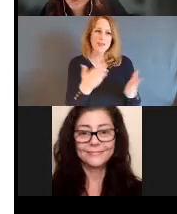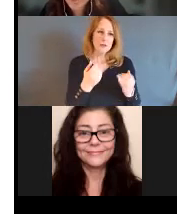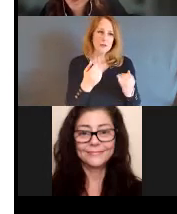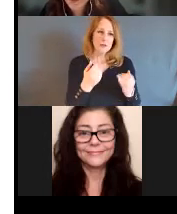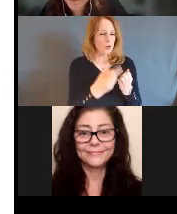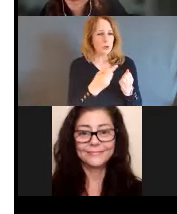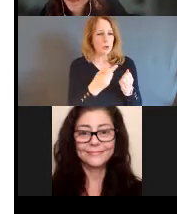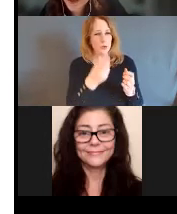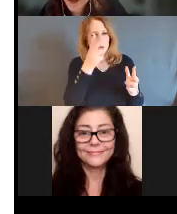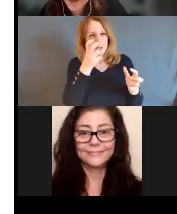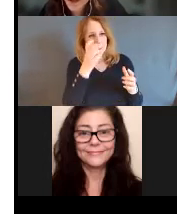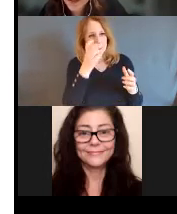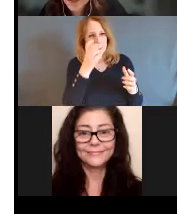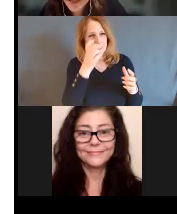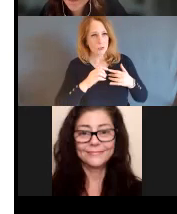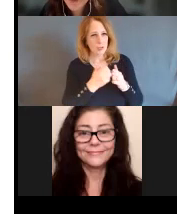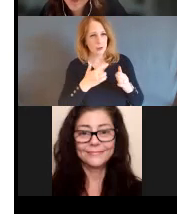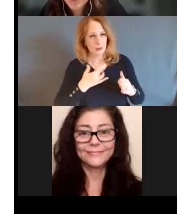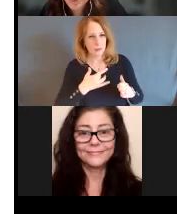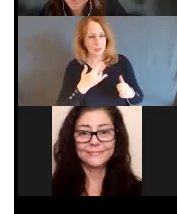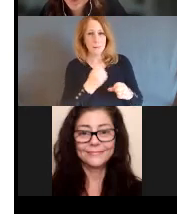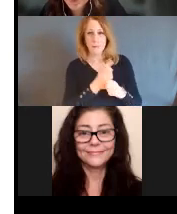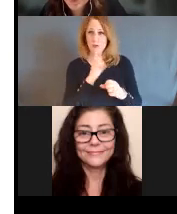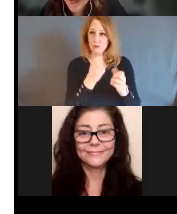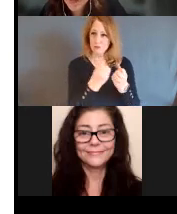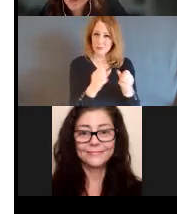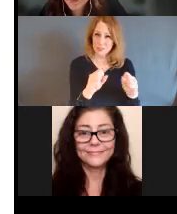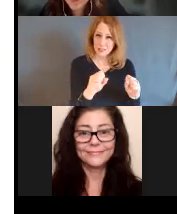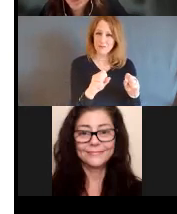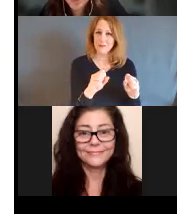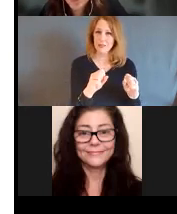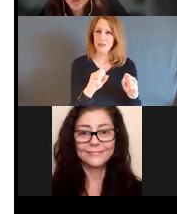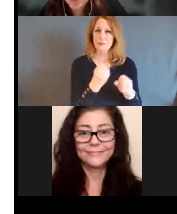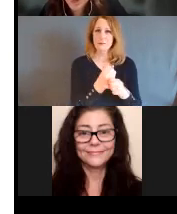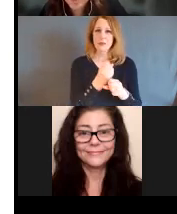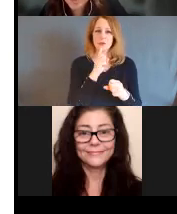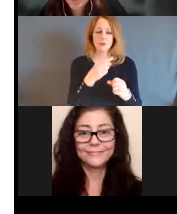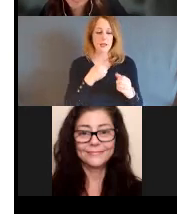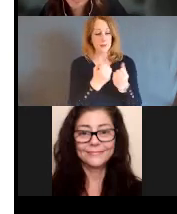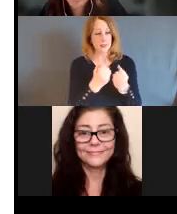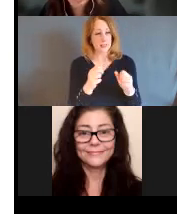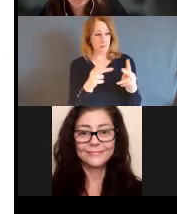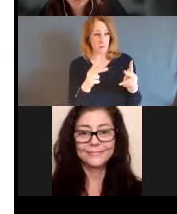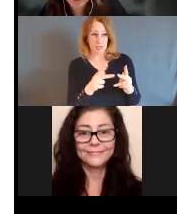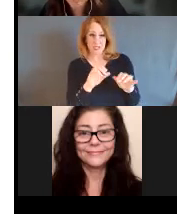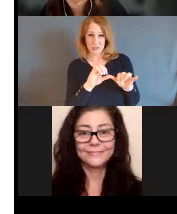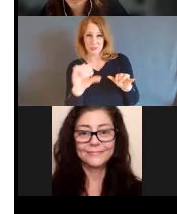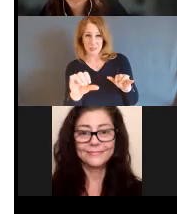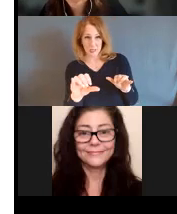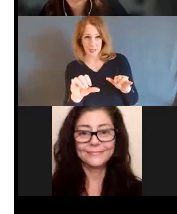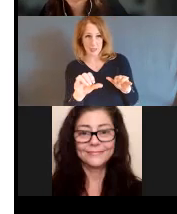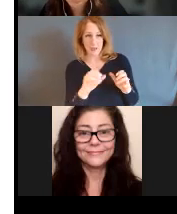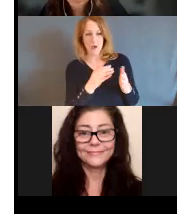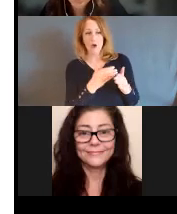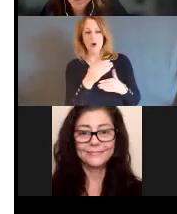concerns and how he's feeling, ensuring he's safe and has a safe place to stay until he decides his next steps, offer a forensic exam,